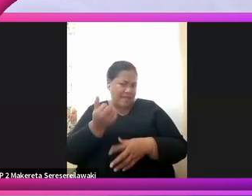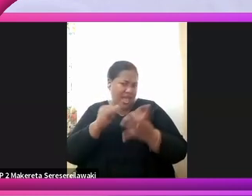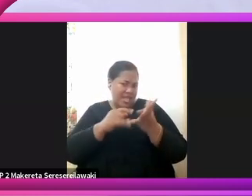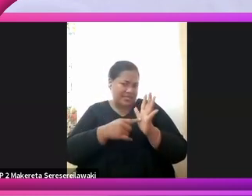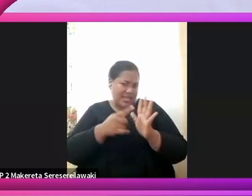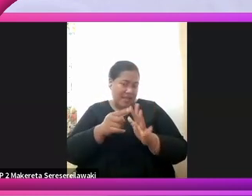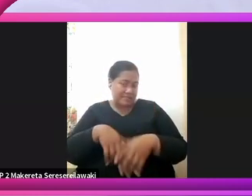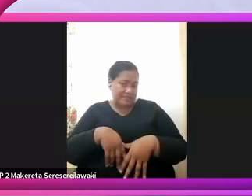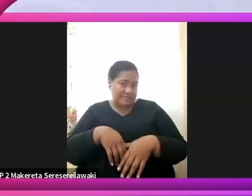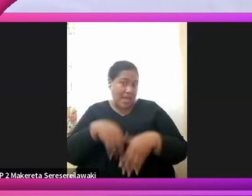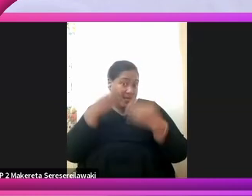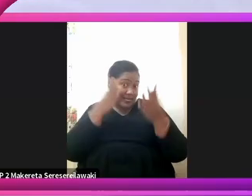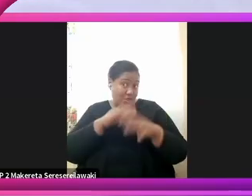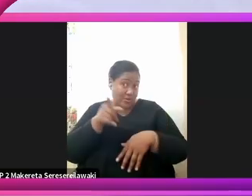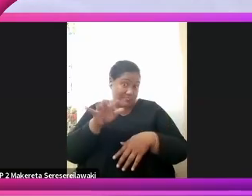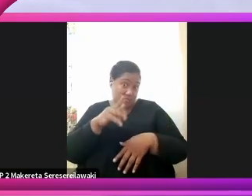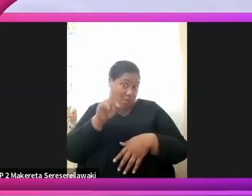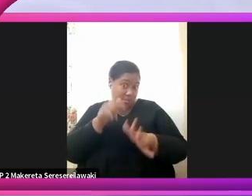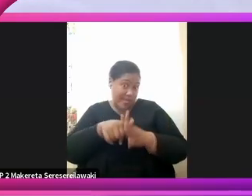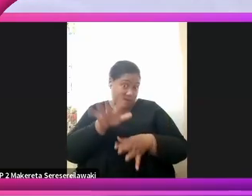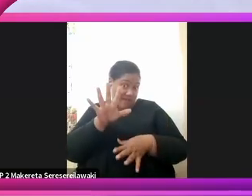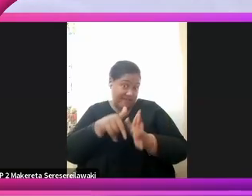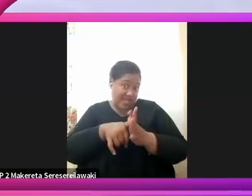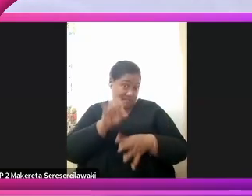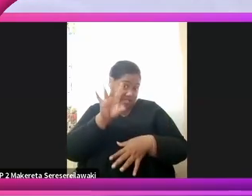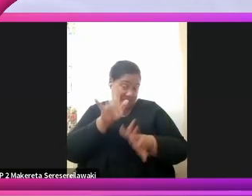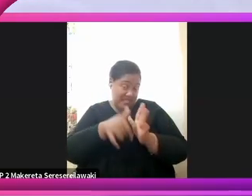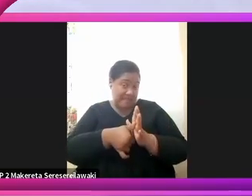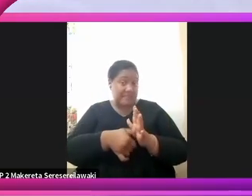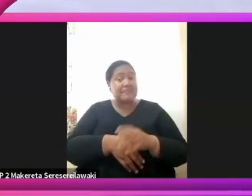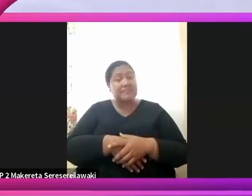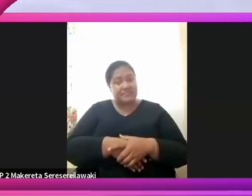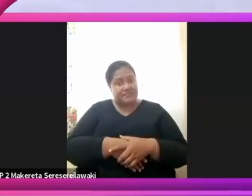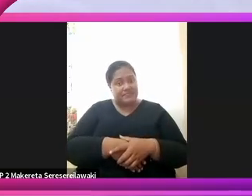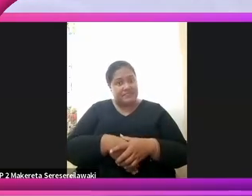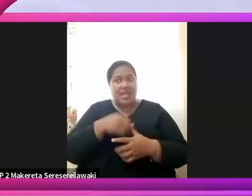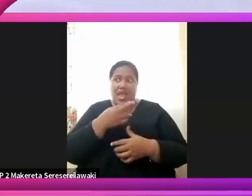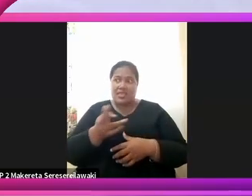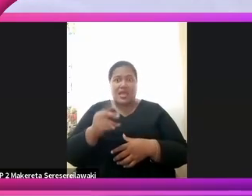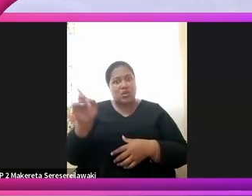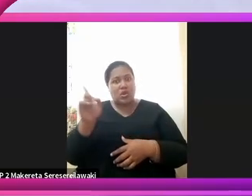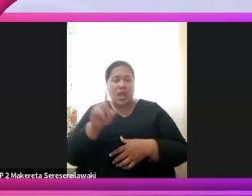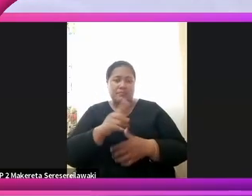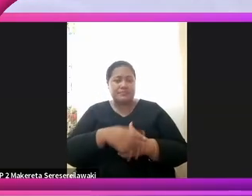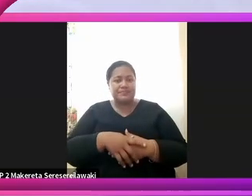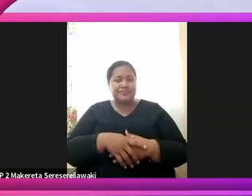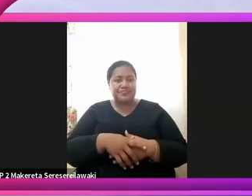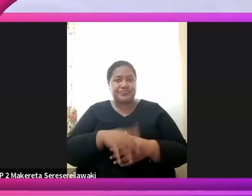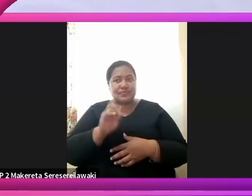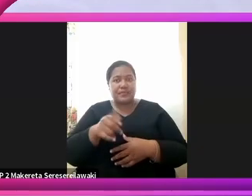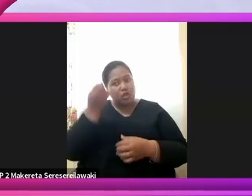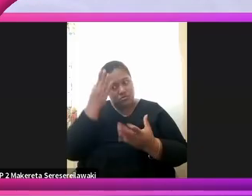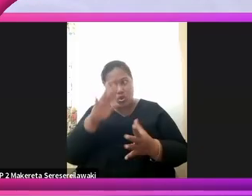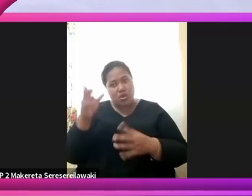know that either one time or 5 times or 10 times. If you have unprotected sex with infected person, you got